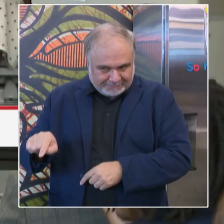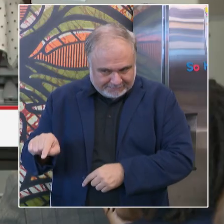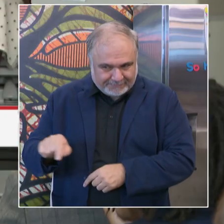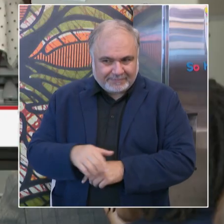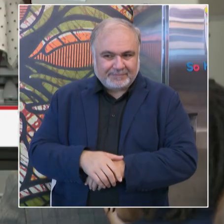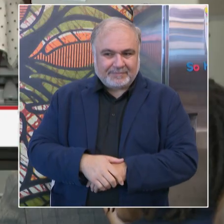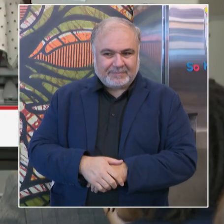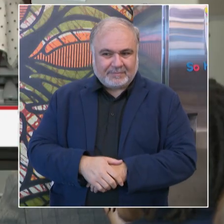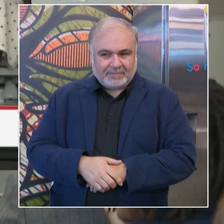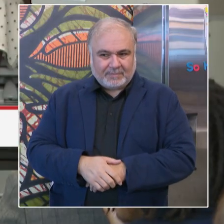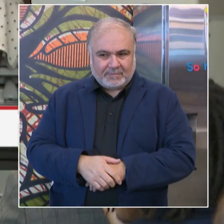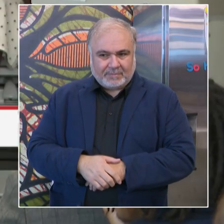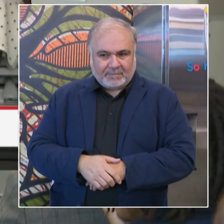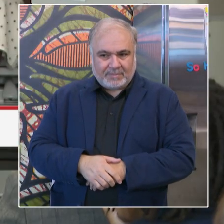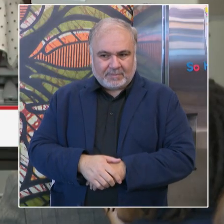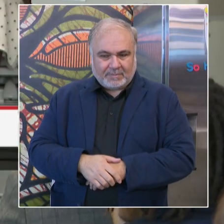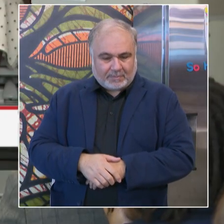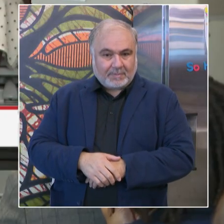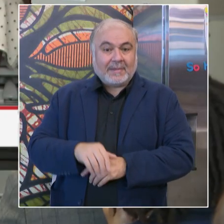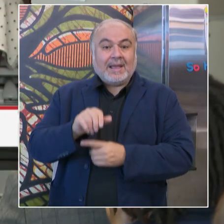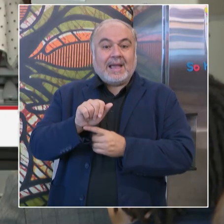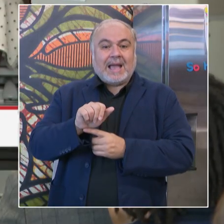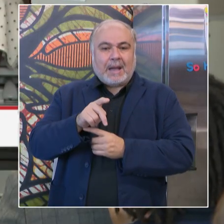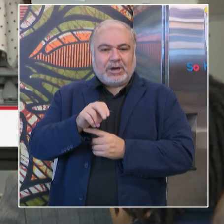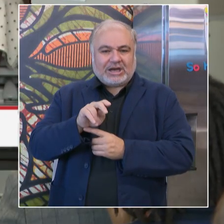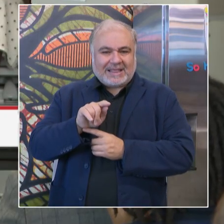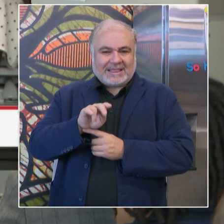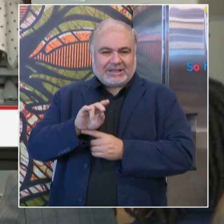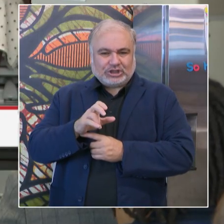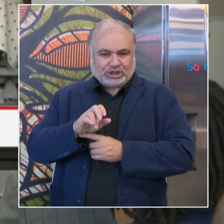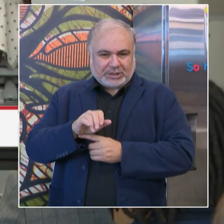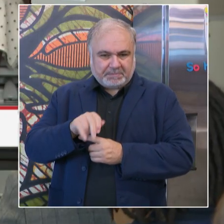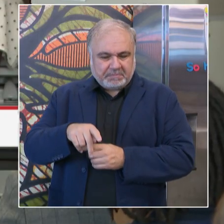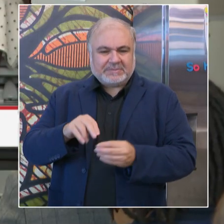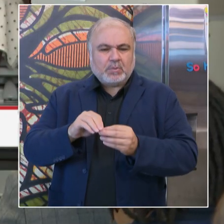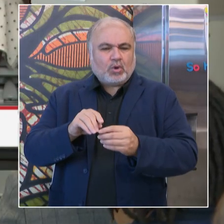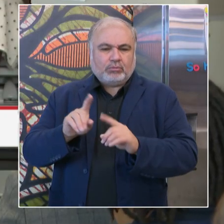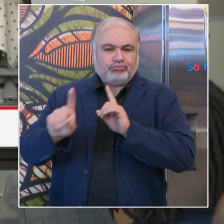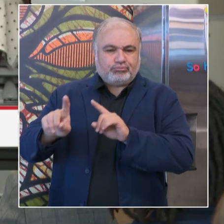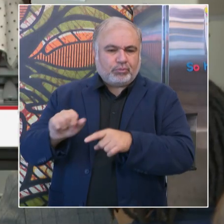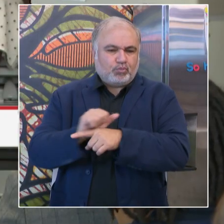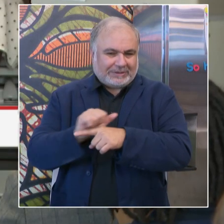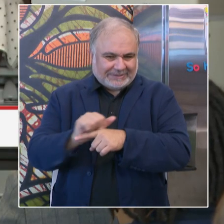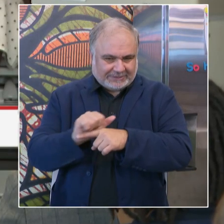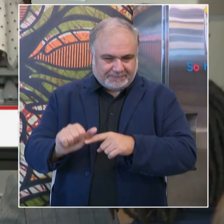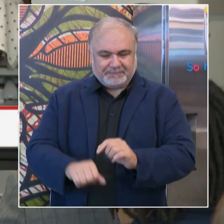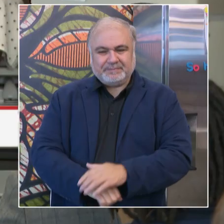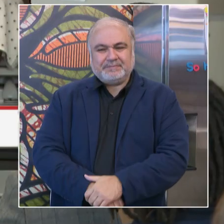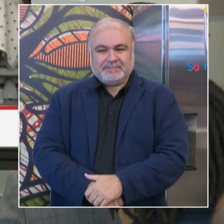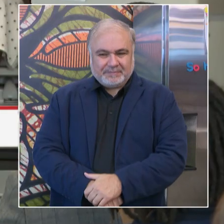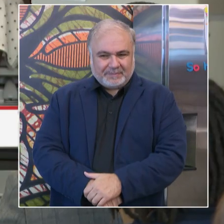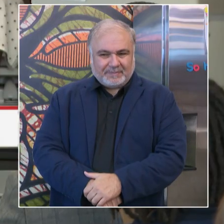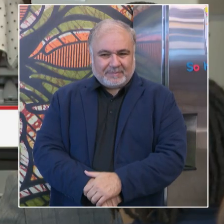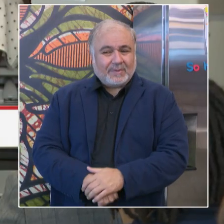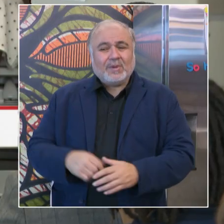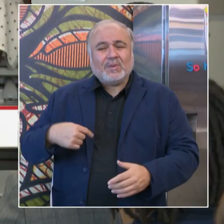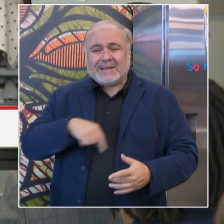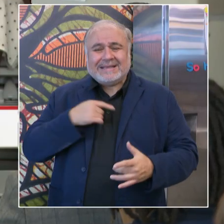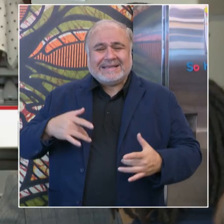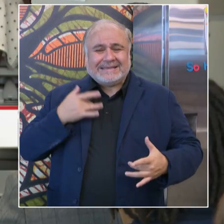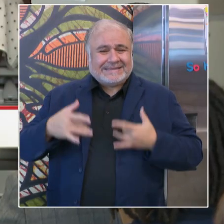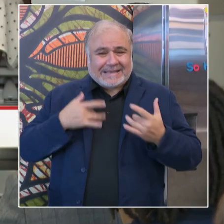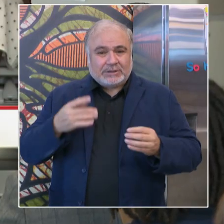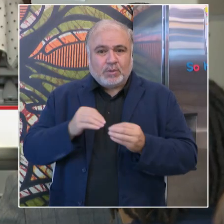Hill students here with us at Whitman Walker now. And we're so excited to learn from them and also help them